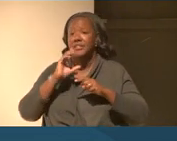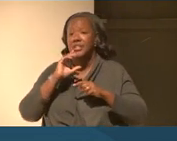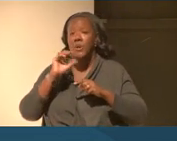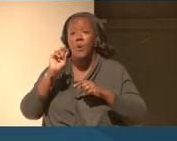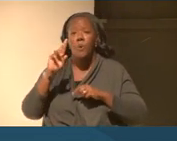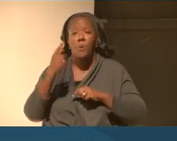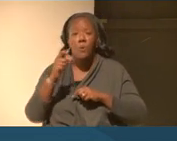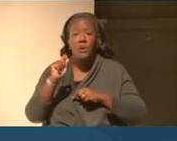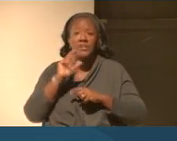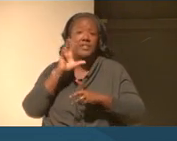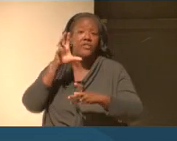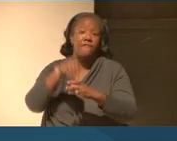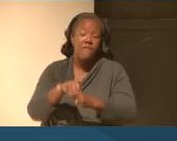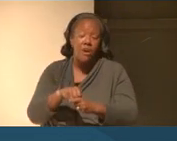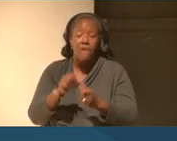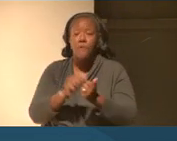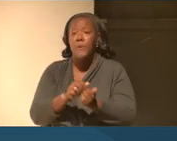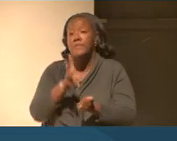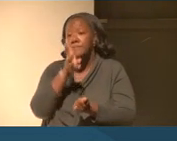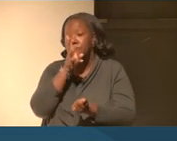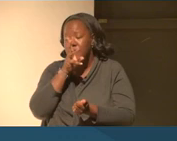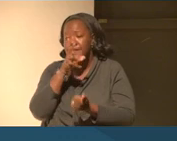conservation.